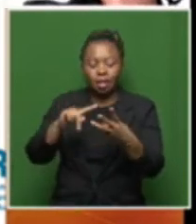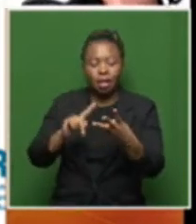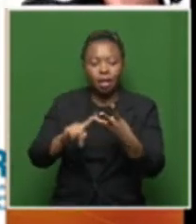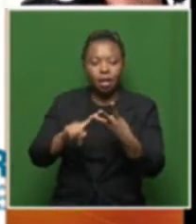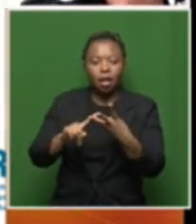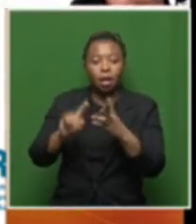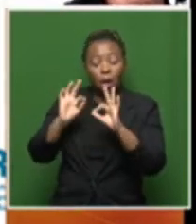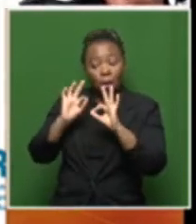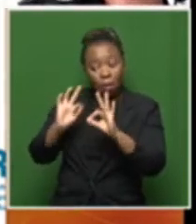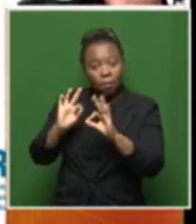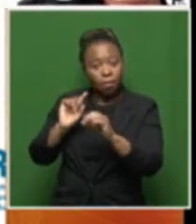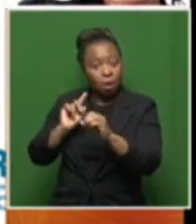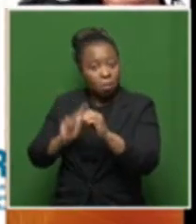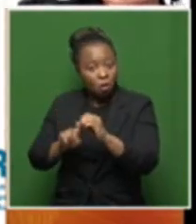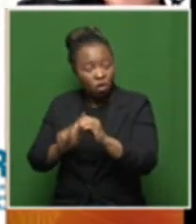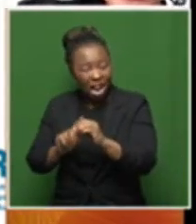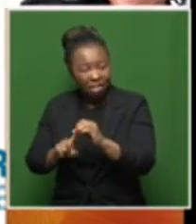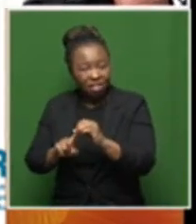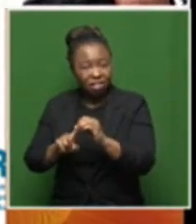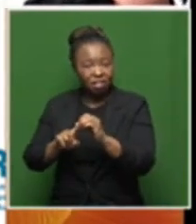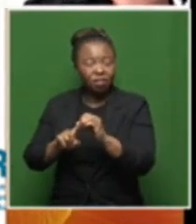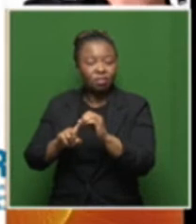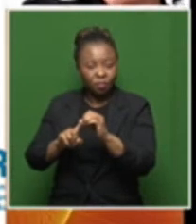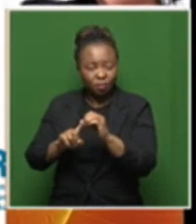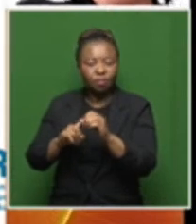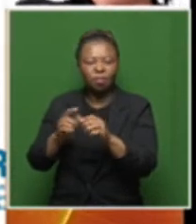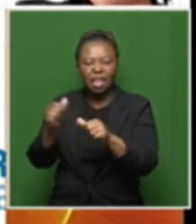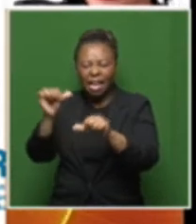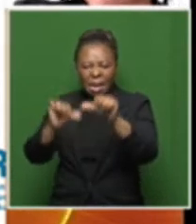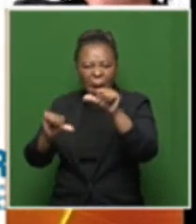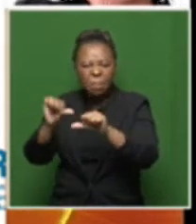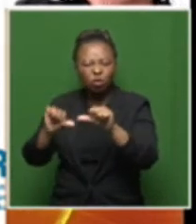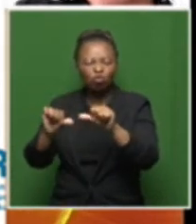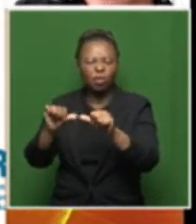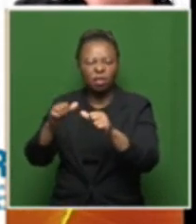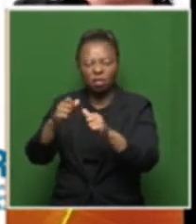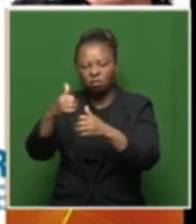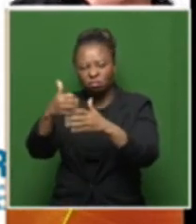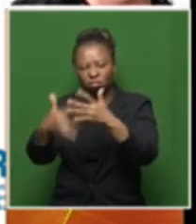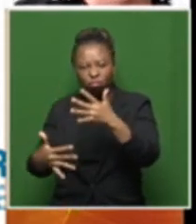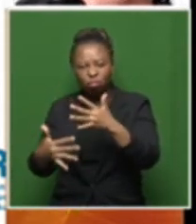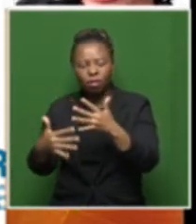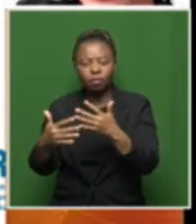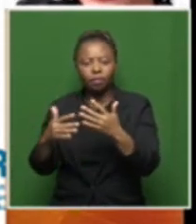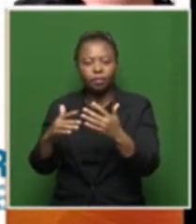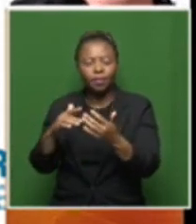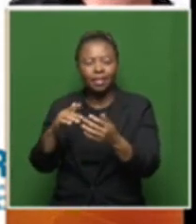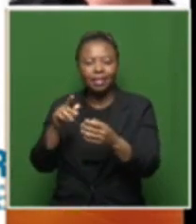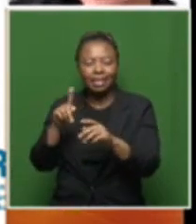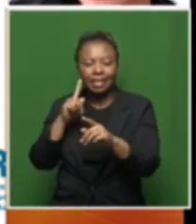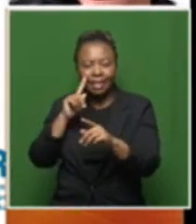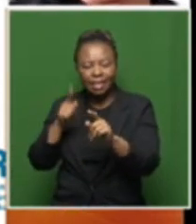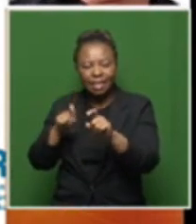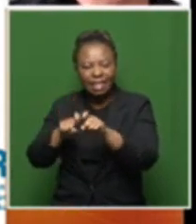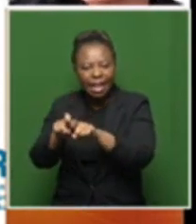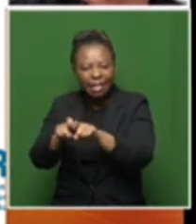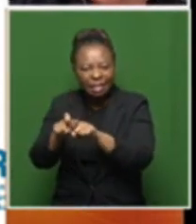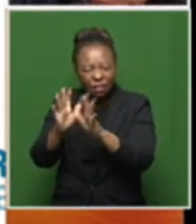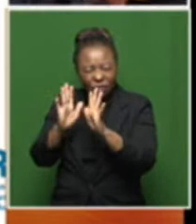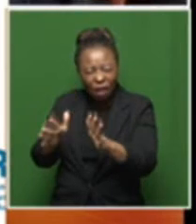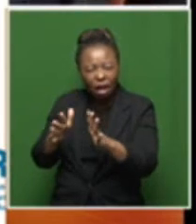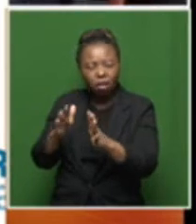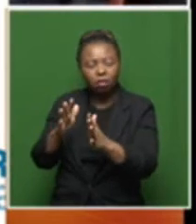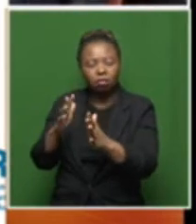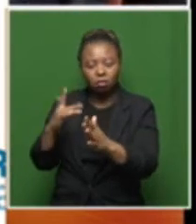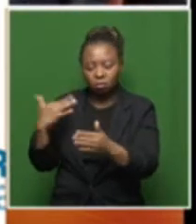the quality of that product. We look at its chemistry and all the validation tests that are conducted to make sure